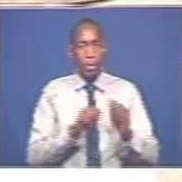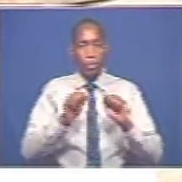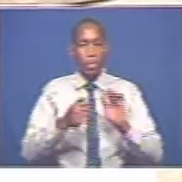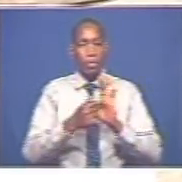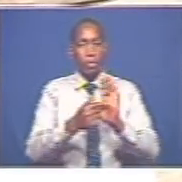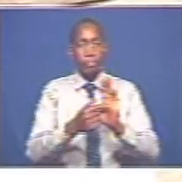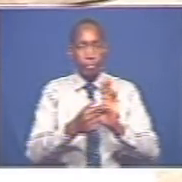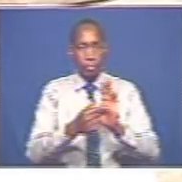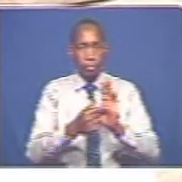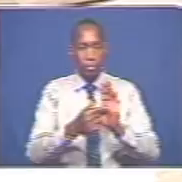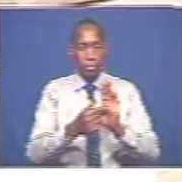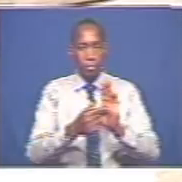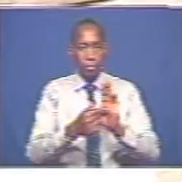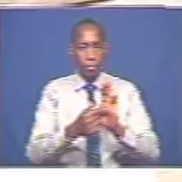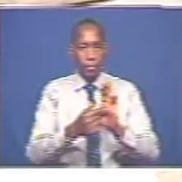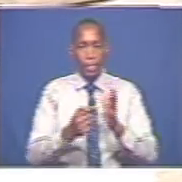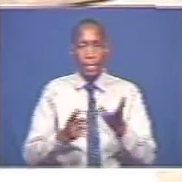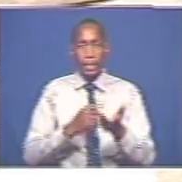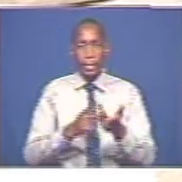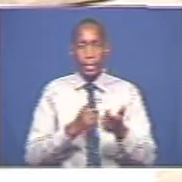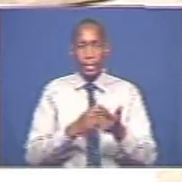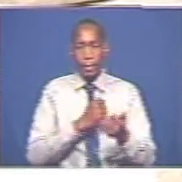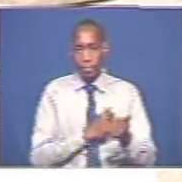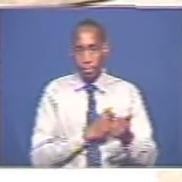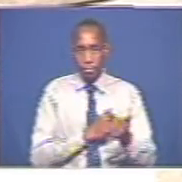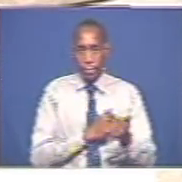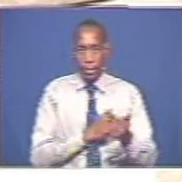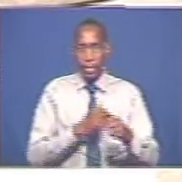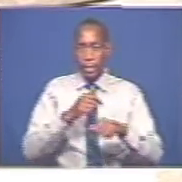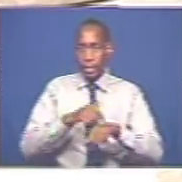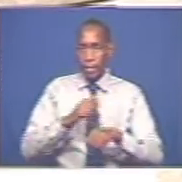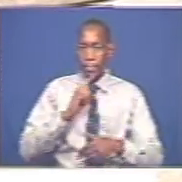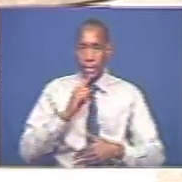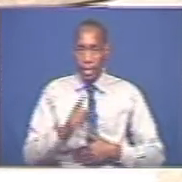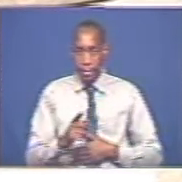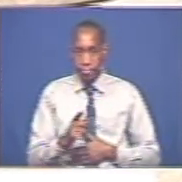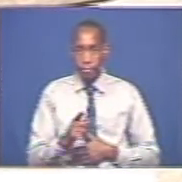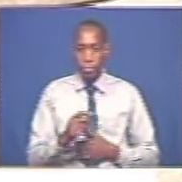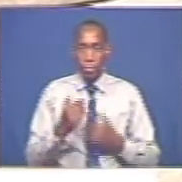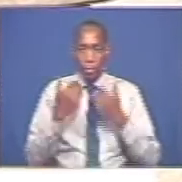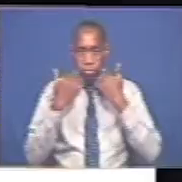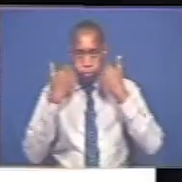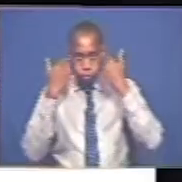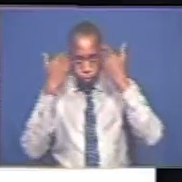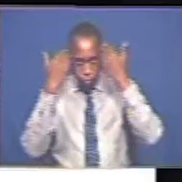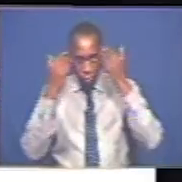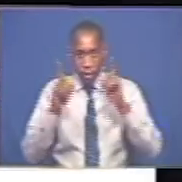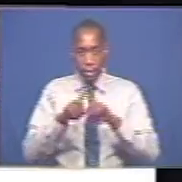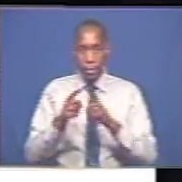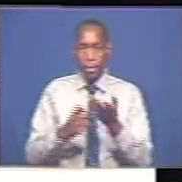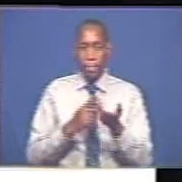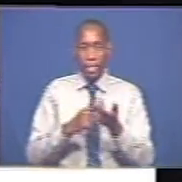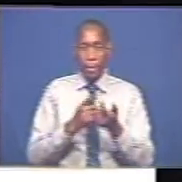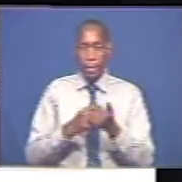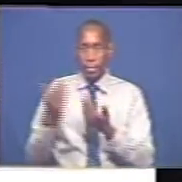up. In terms of these statistics and when you talk about depression and looking at the numbers, there